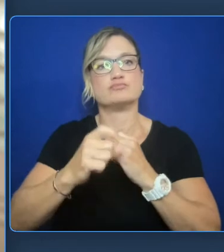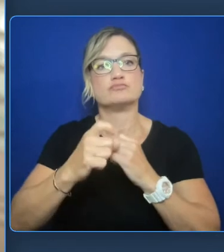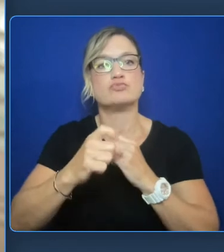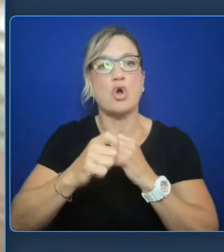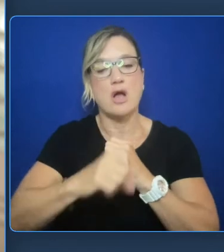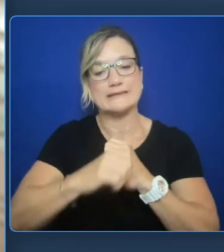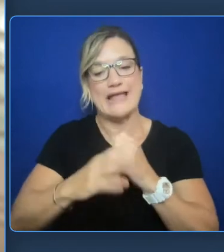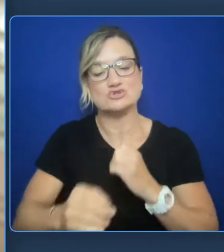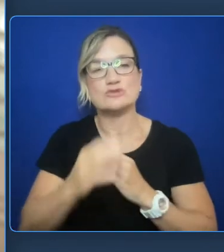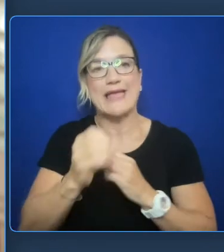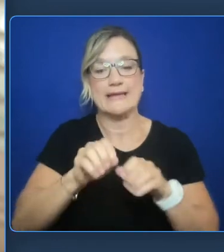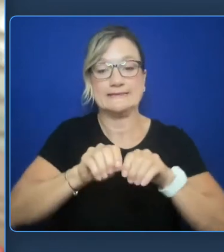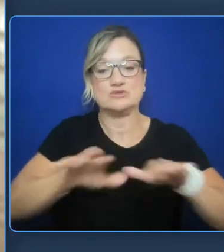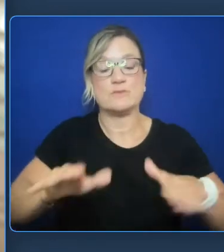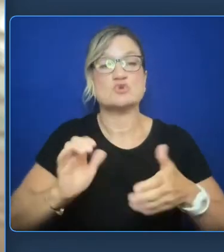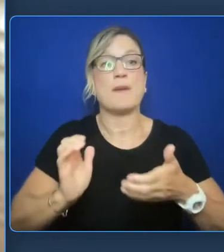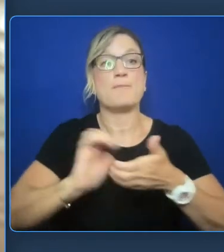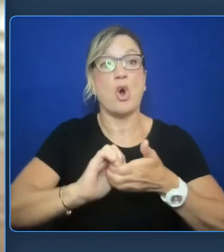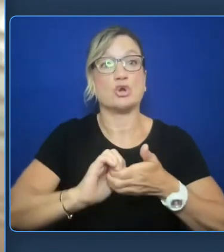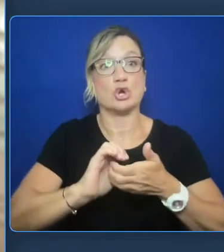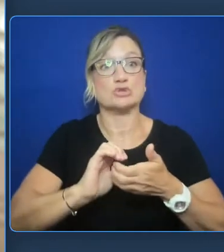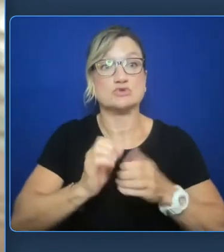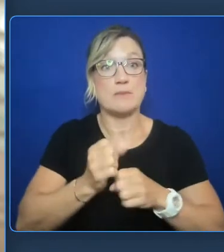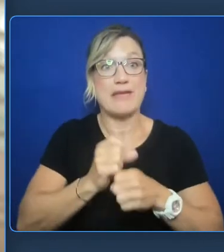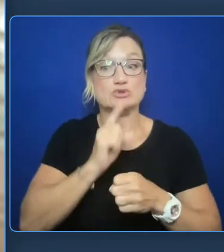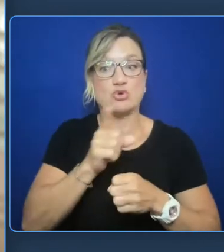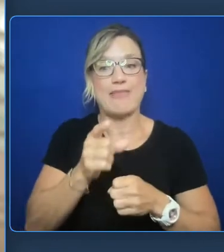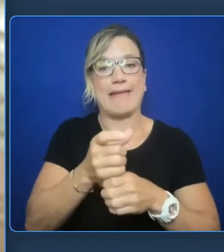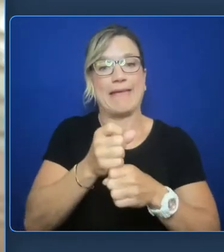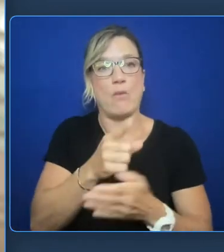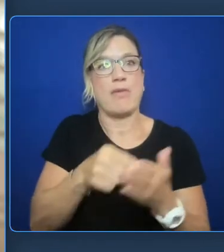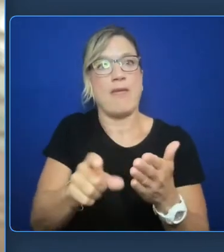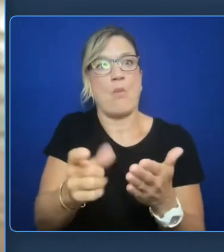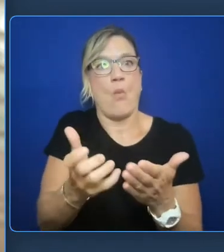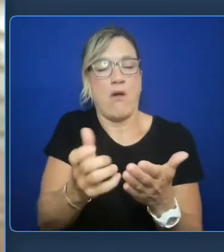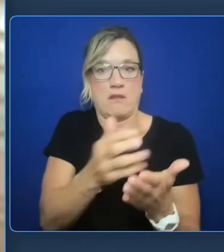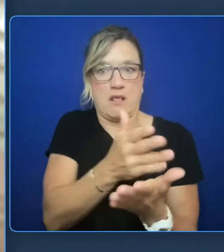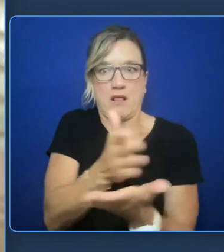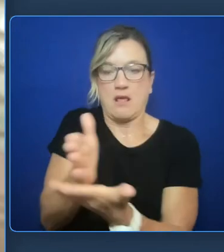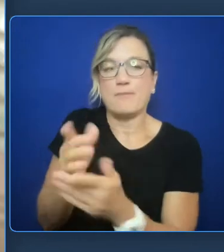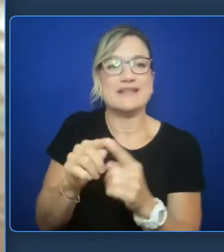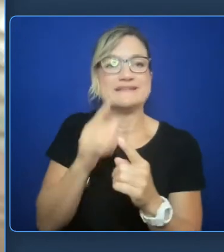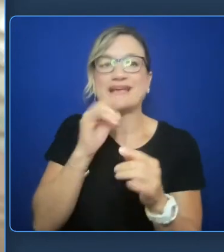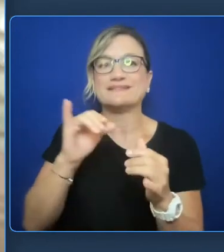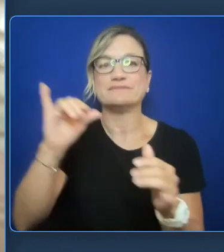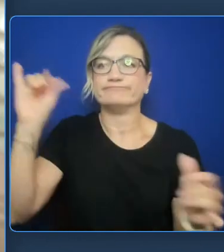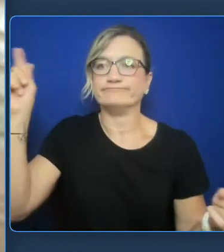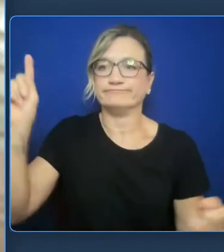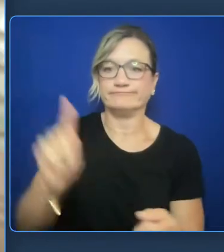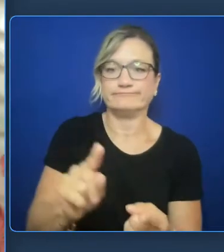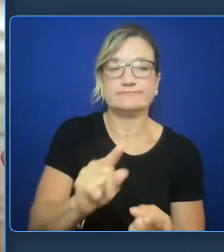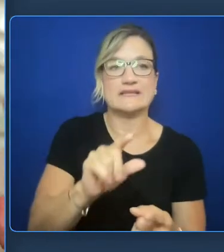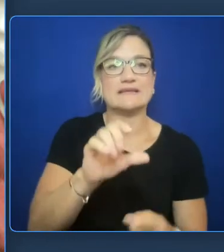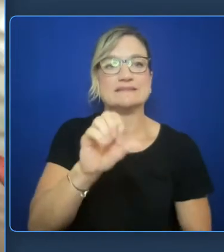distribution partners to make sure that they get what they want out. But it doesn't scale well from a